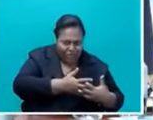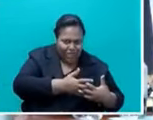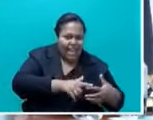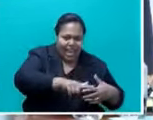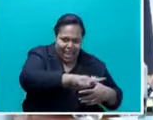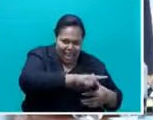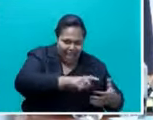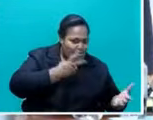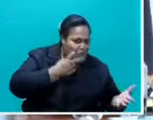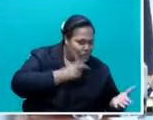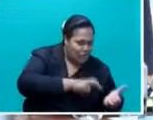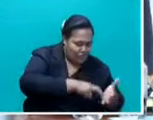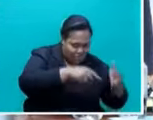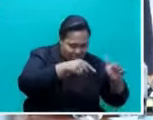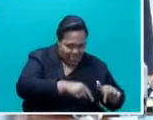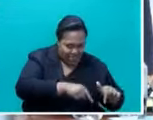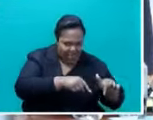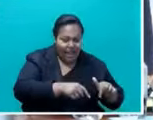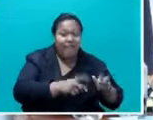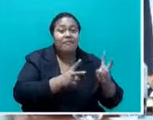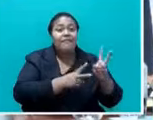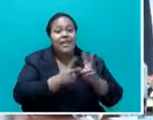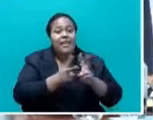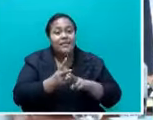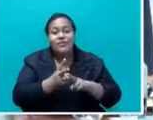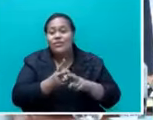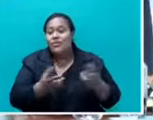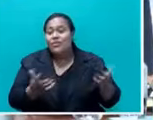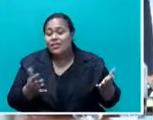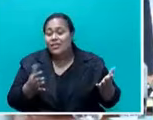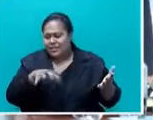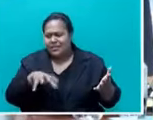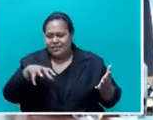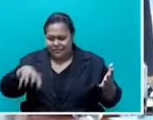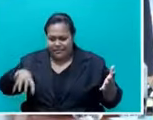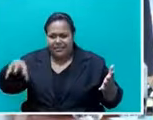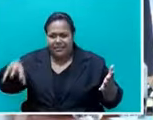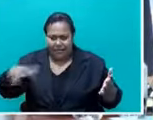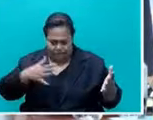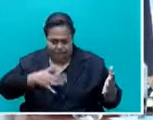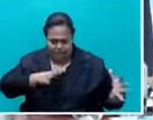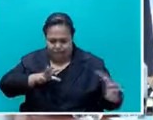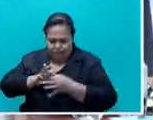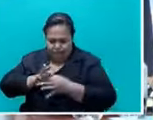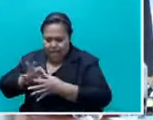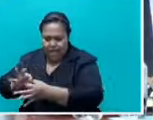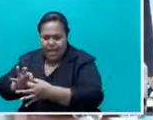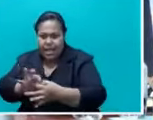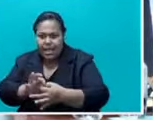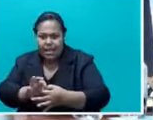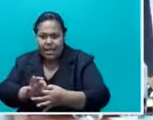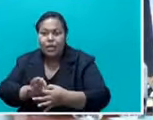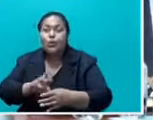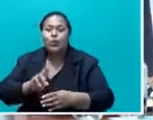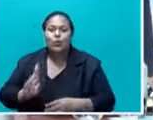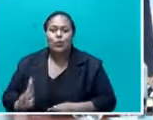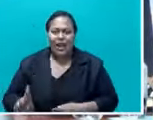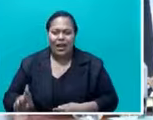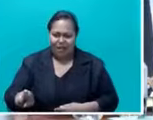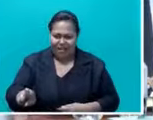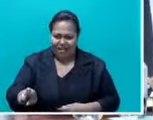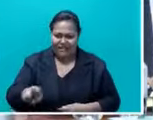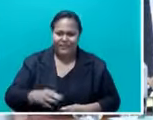Yabusa, Matangali Walelevo Yabusa Mburumbasanya, and province of Rewa. Now, if I were to go to